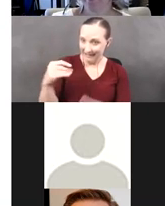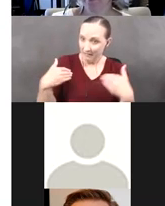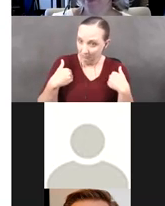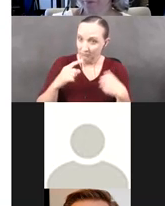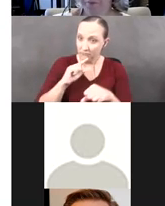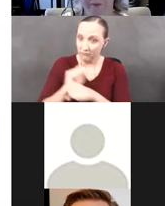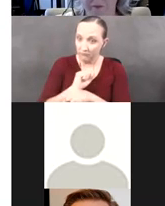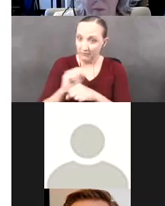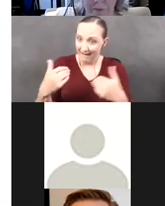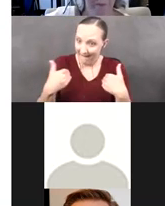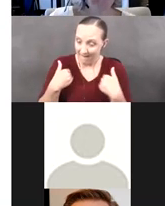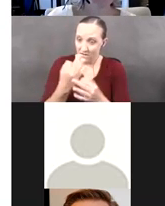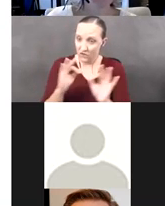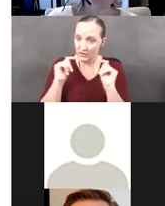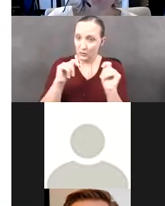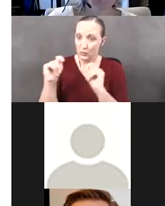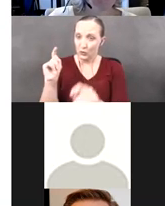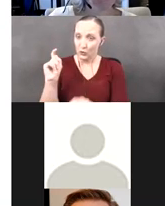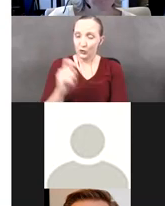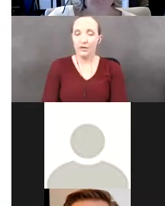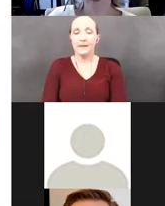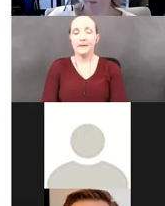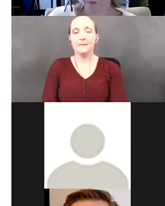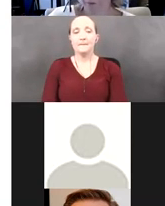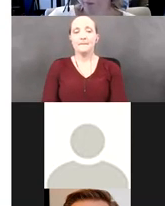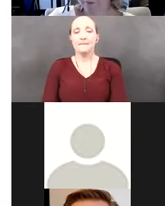si RUSD va a dar la tutoría gratuita.